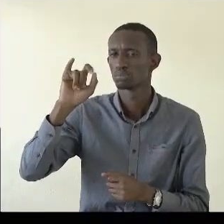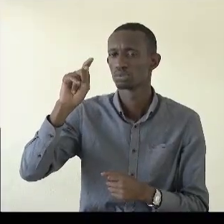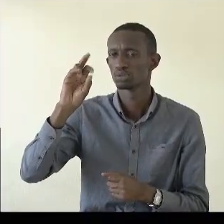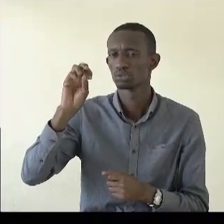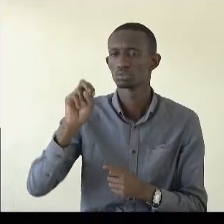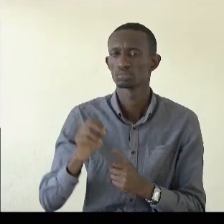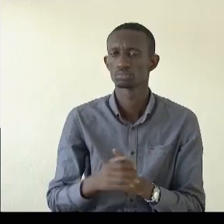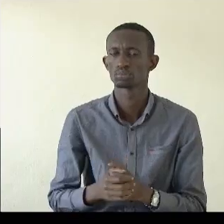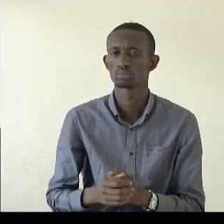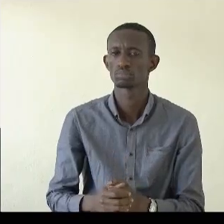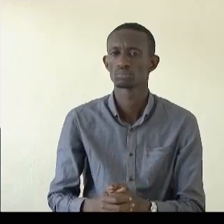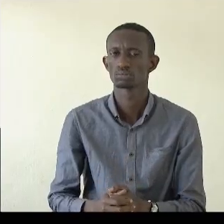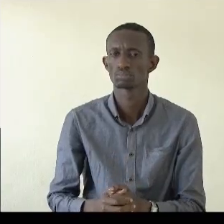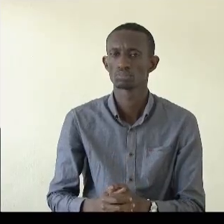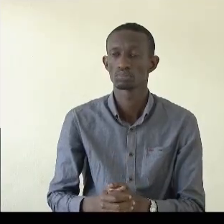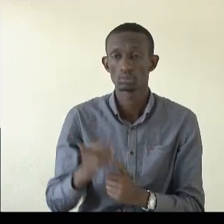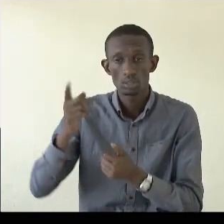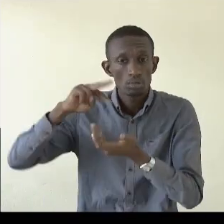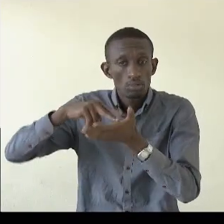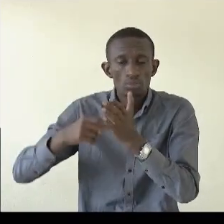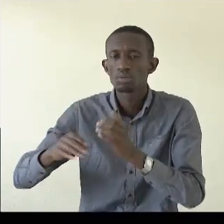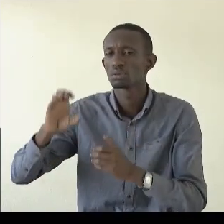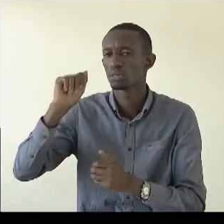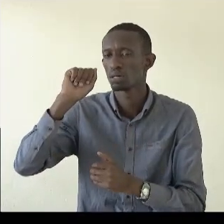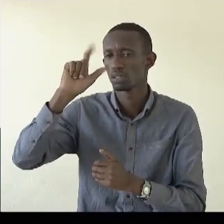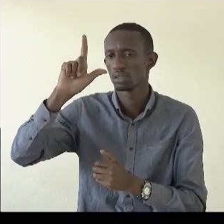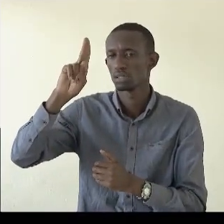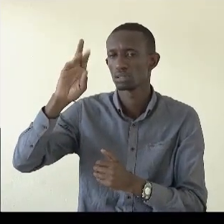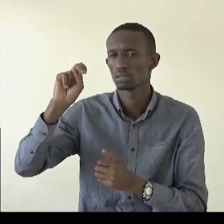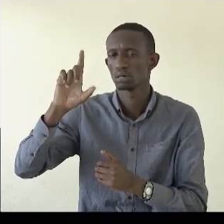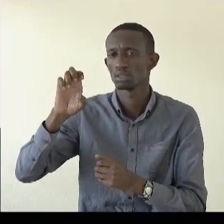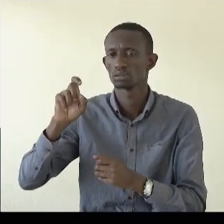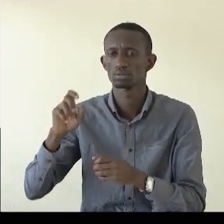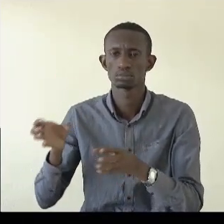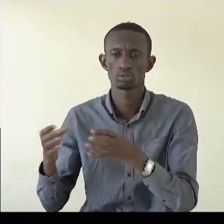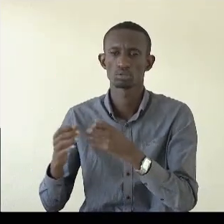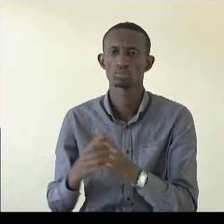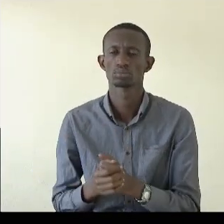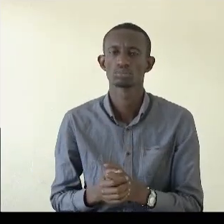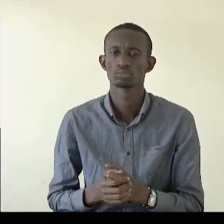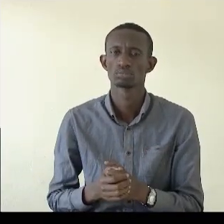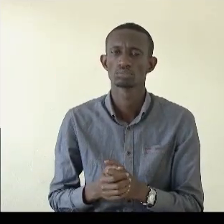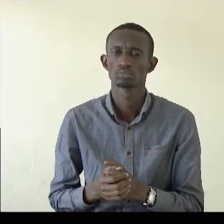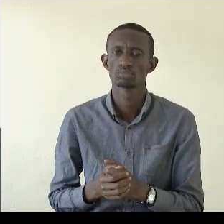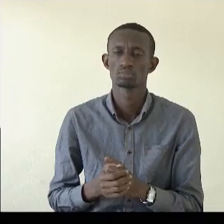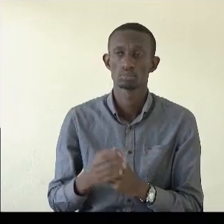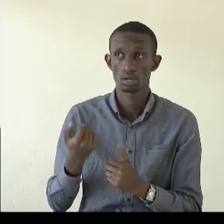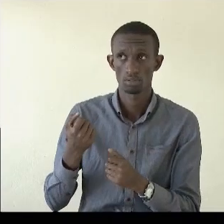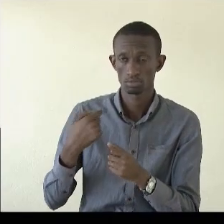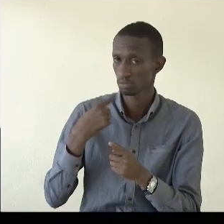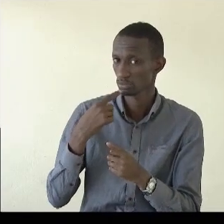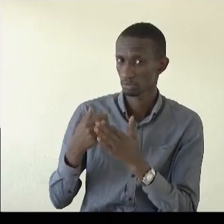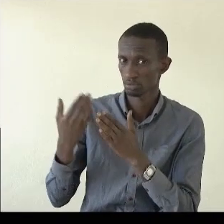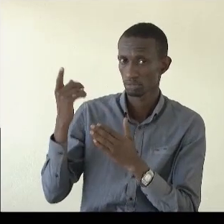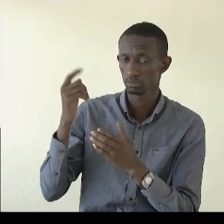here. So that means the alkyl groups, those two alkyl groups that we have mentioned here,